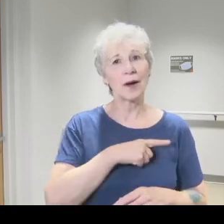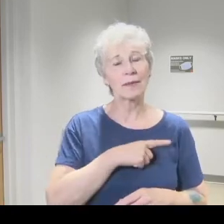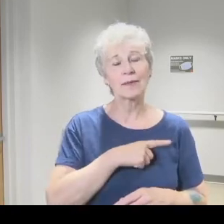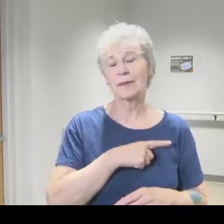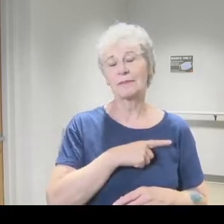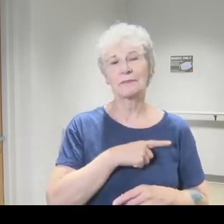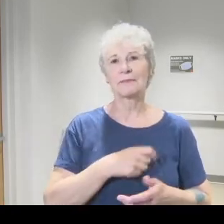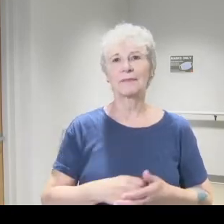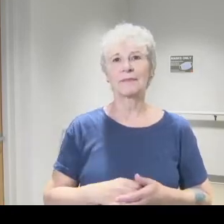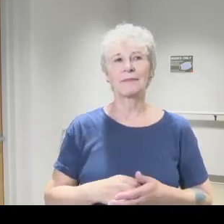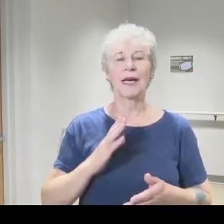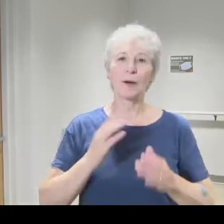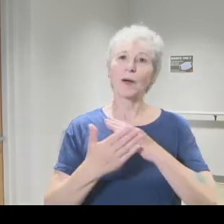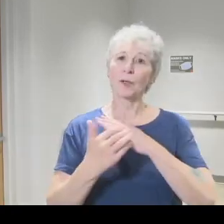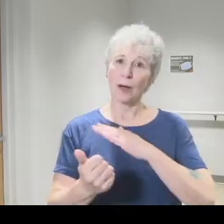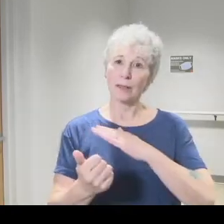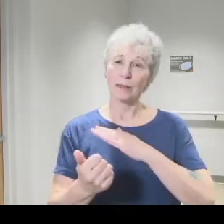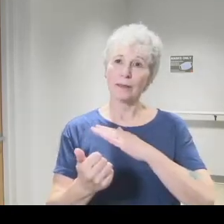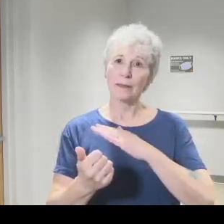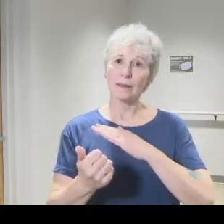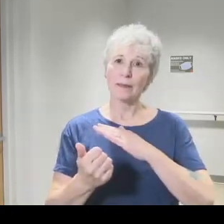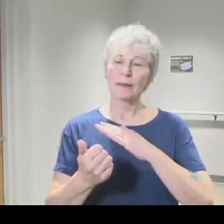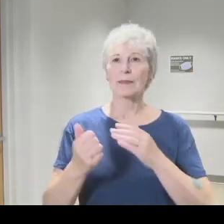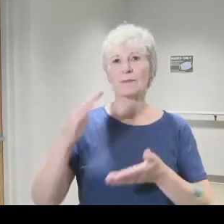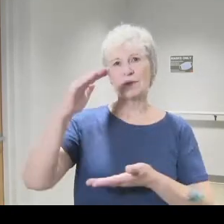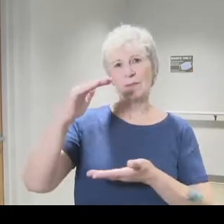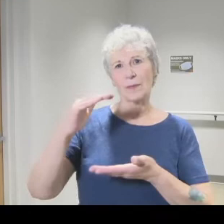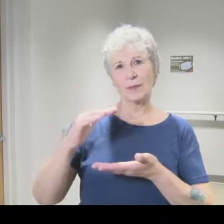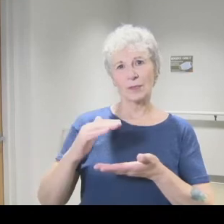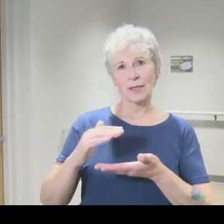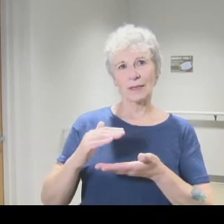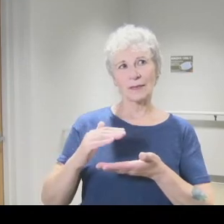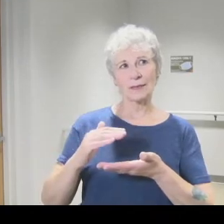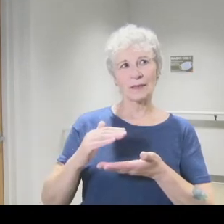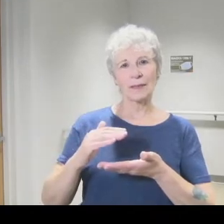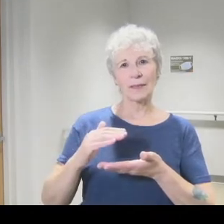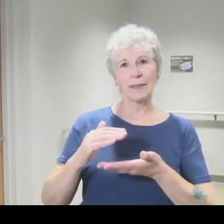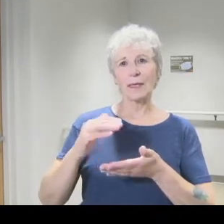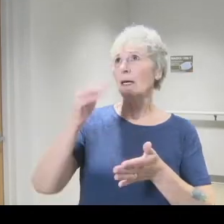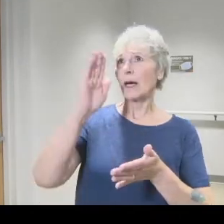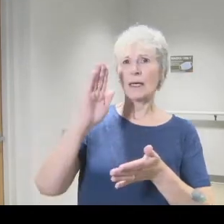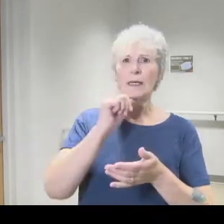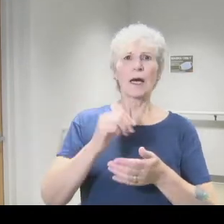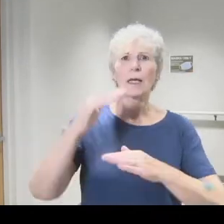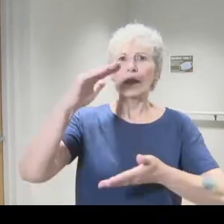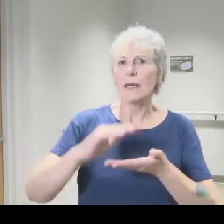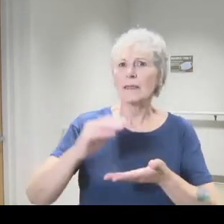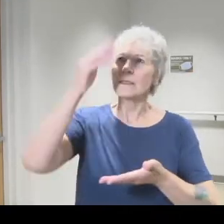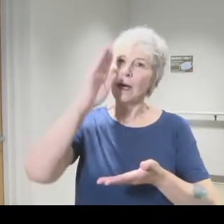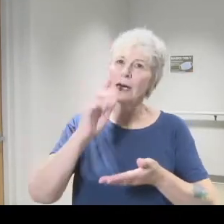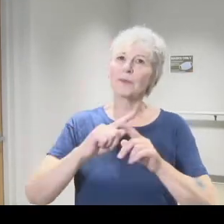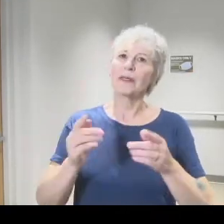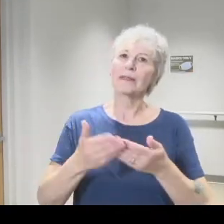is that our calling, if you will, was much less gaudy. And by that I don't mean there was less of God in it, but